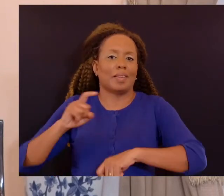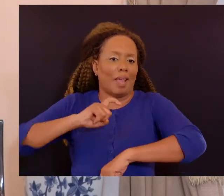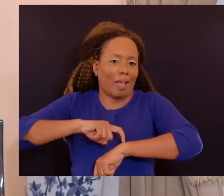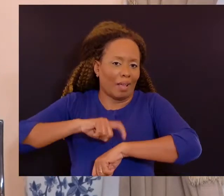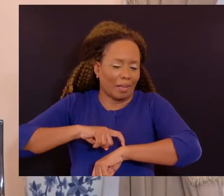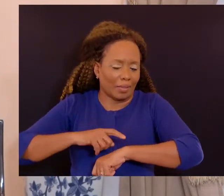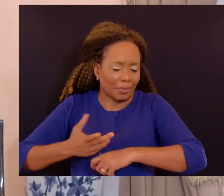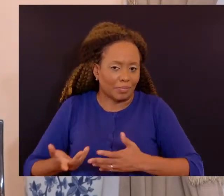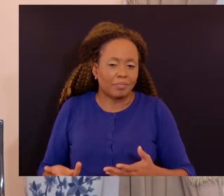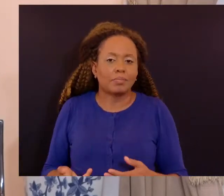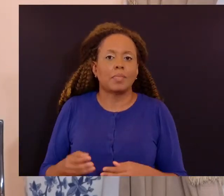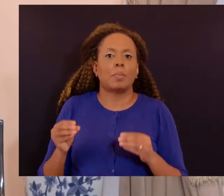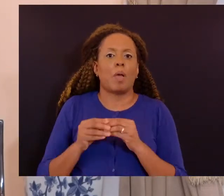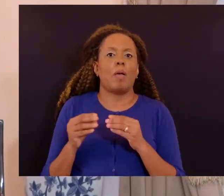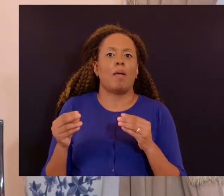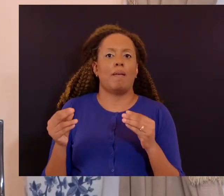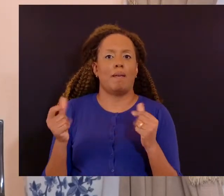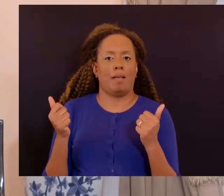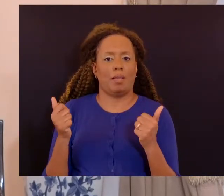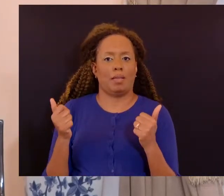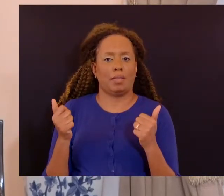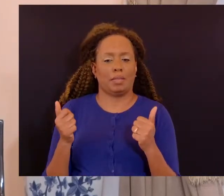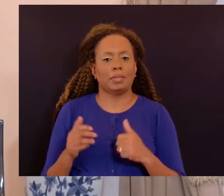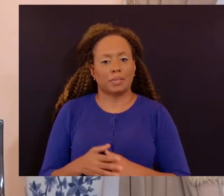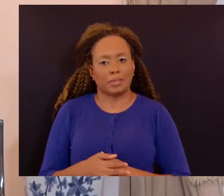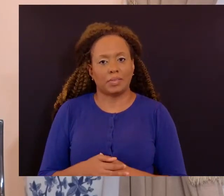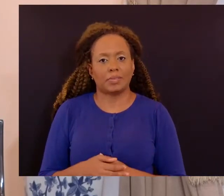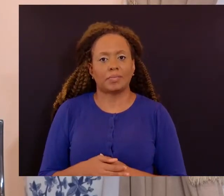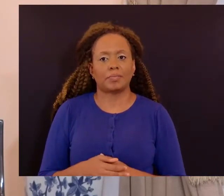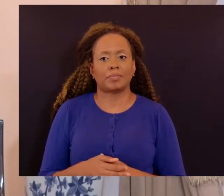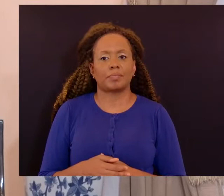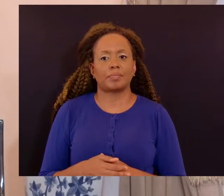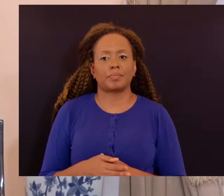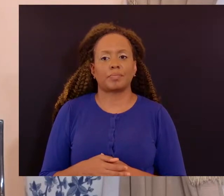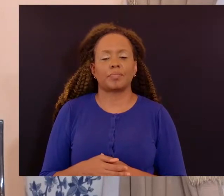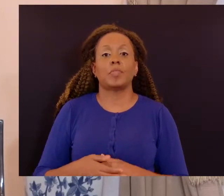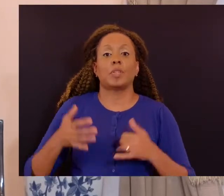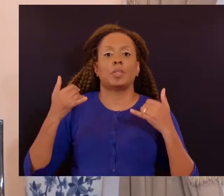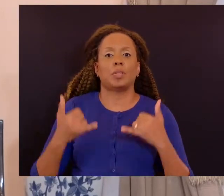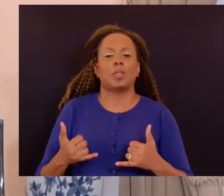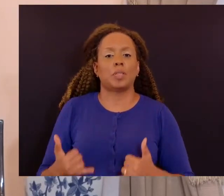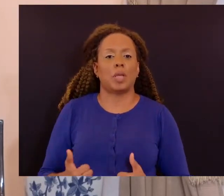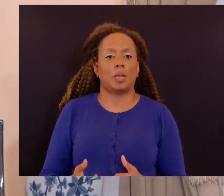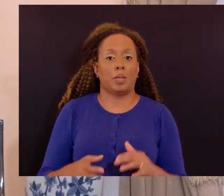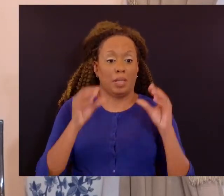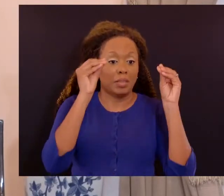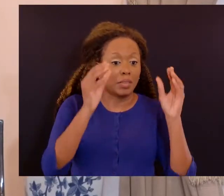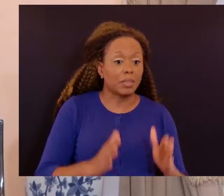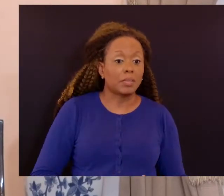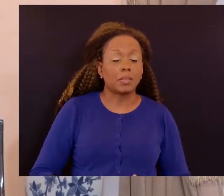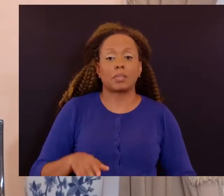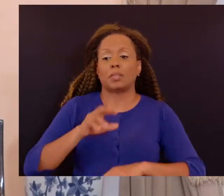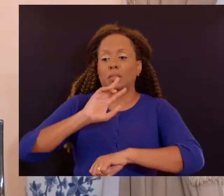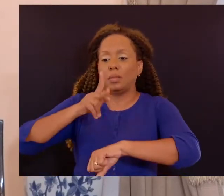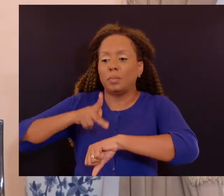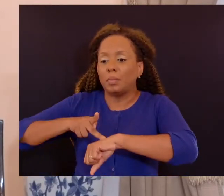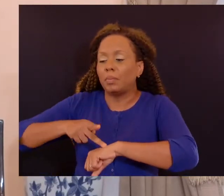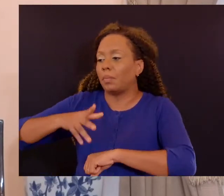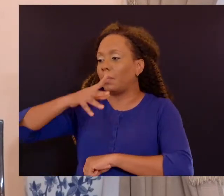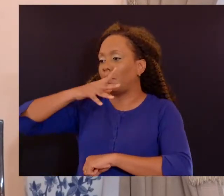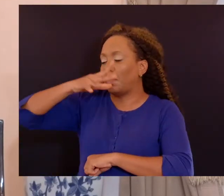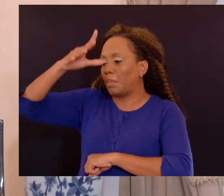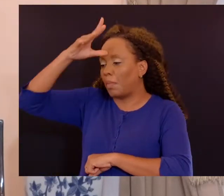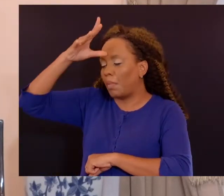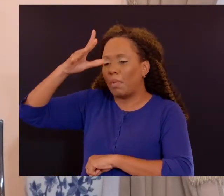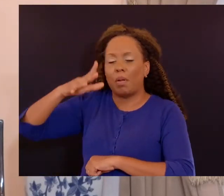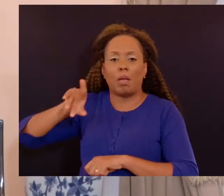in addition to the narrative that will go out there to teachers and to principals and to parents, obviously there is a support